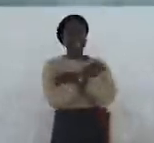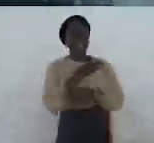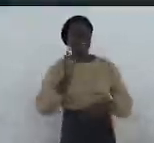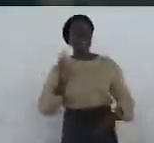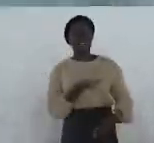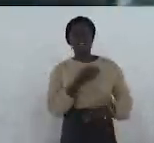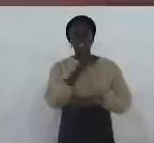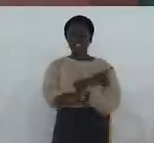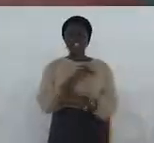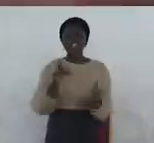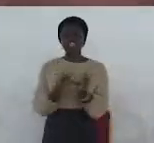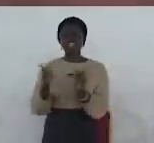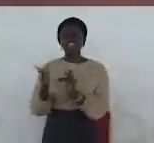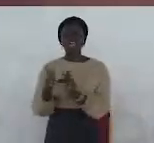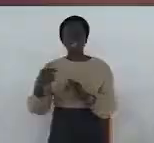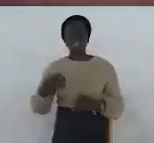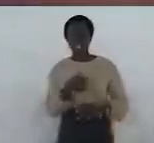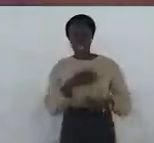Jesus